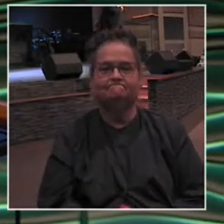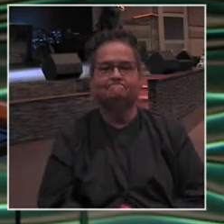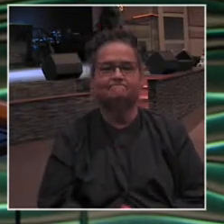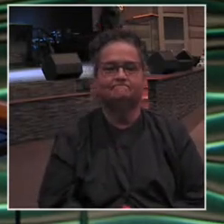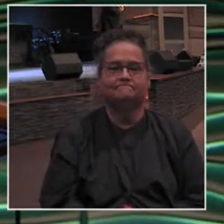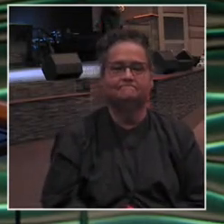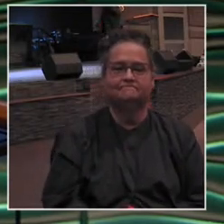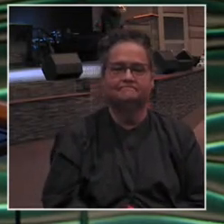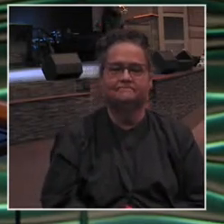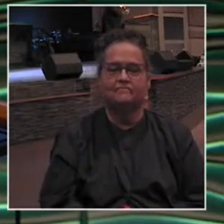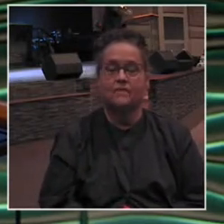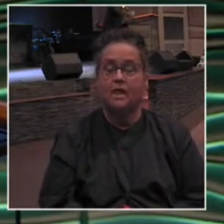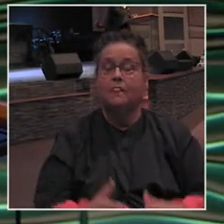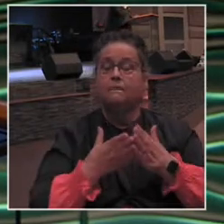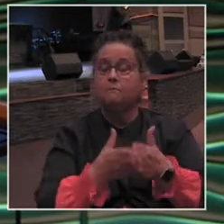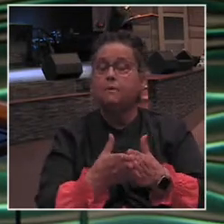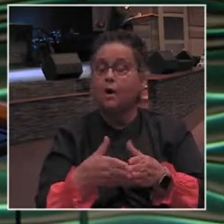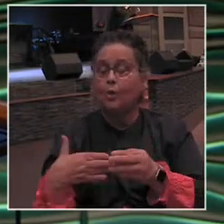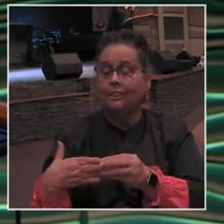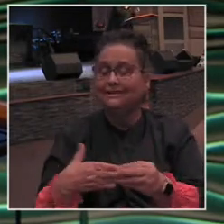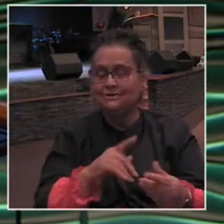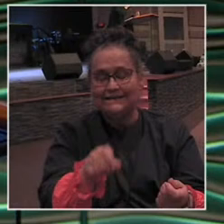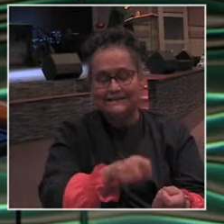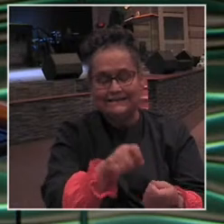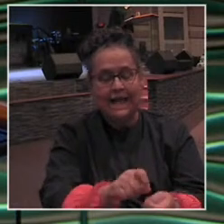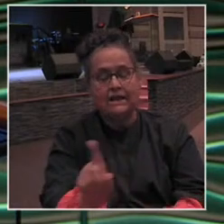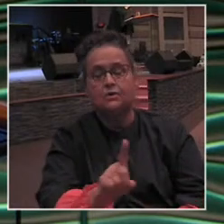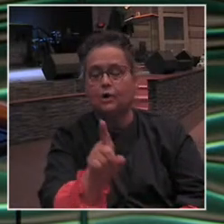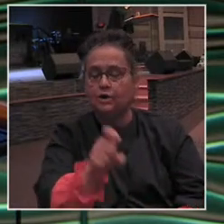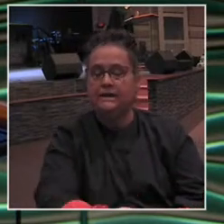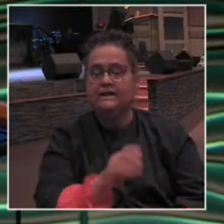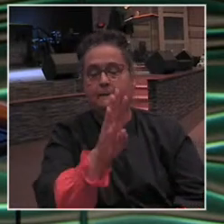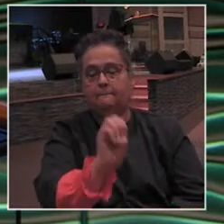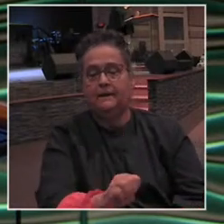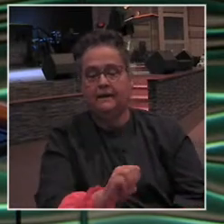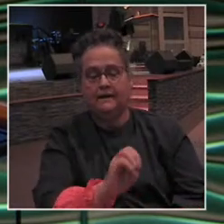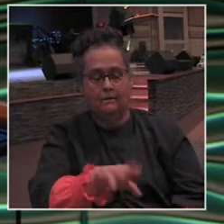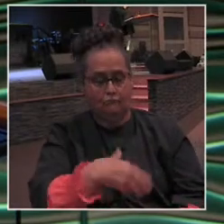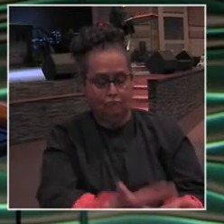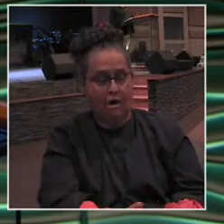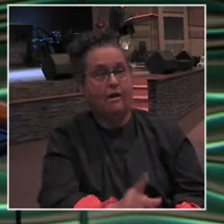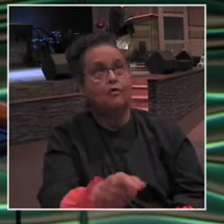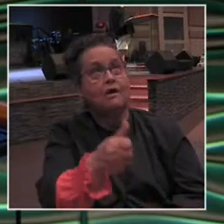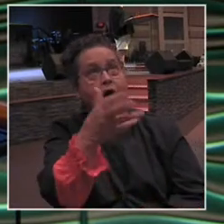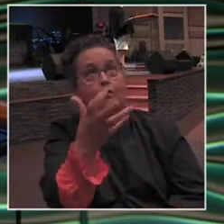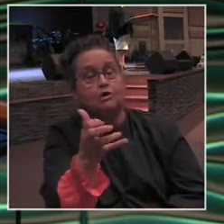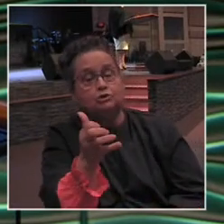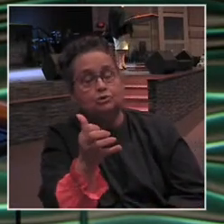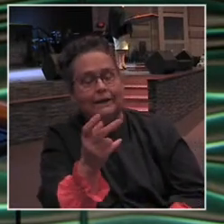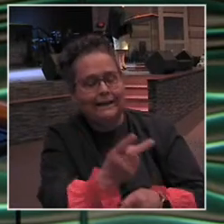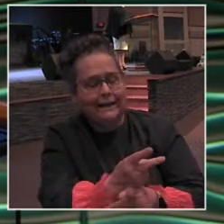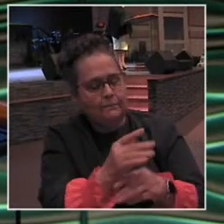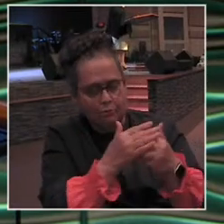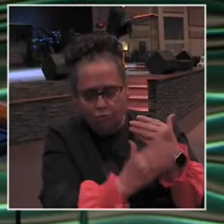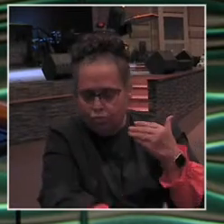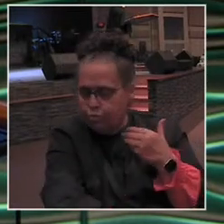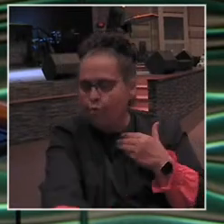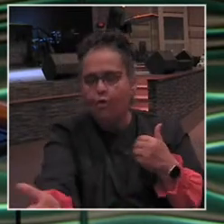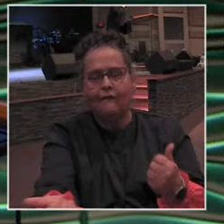The boat will take you exactly where you're needed, land you in the place where God intended, and will keep you through it